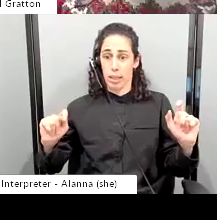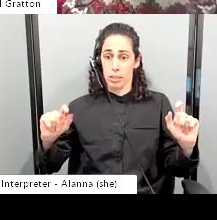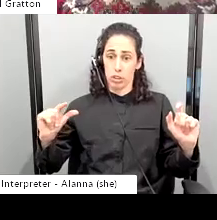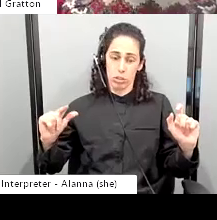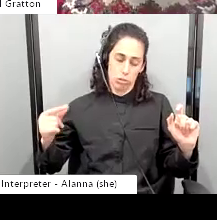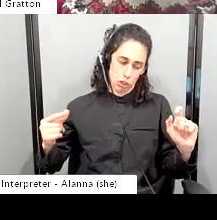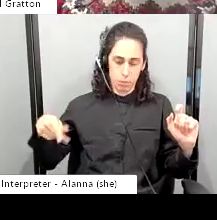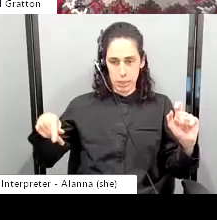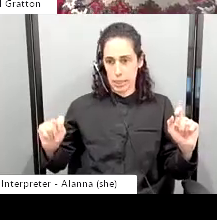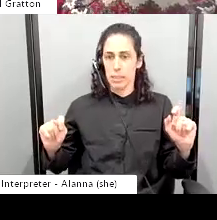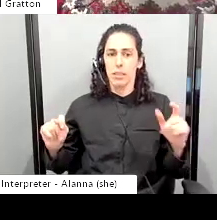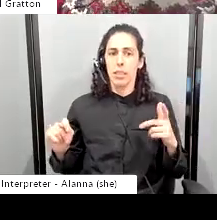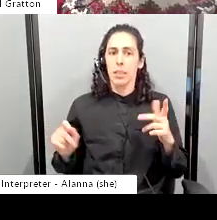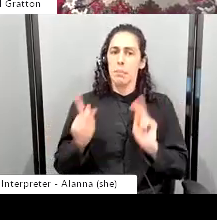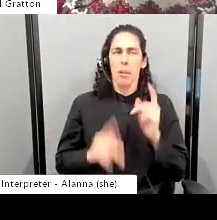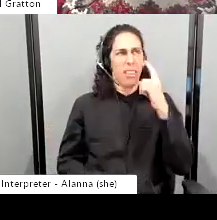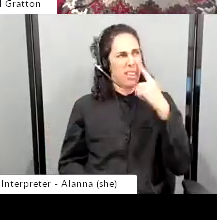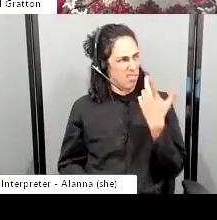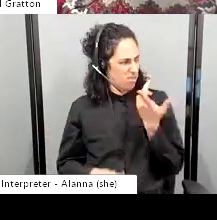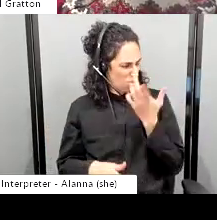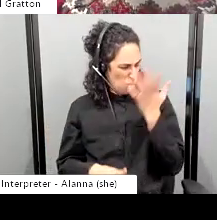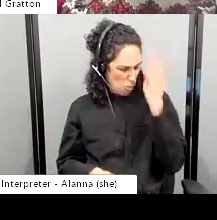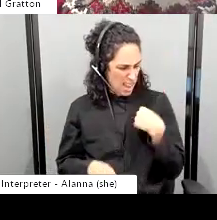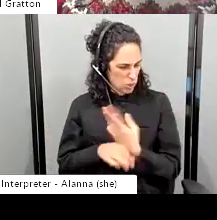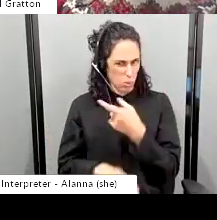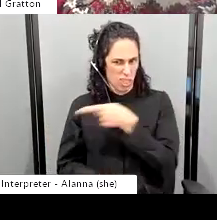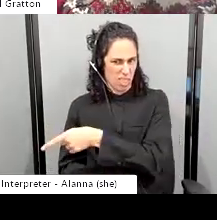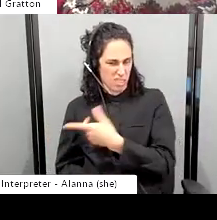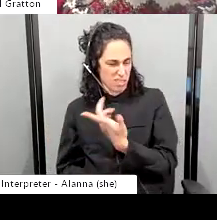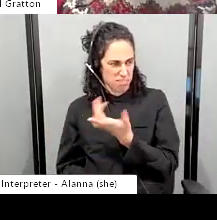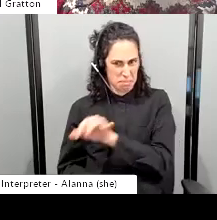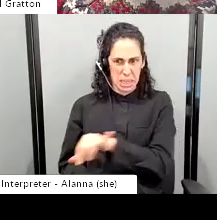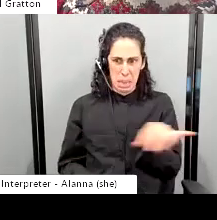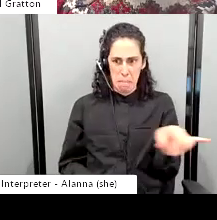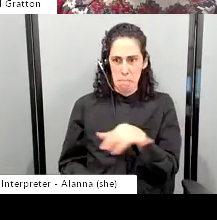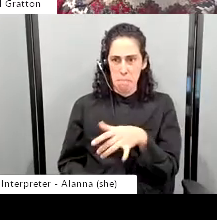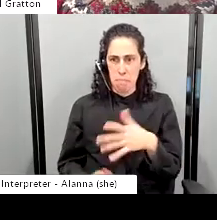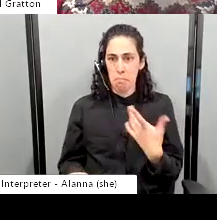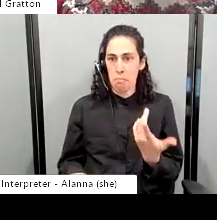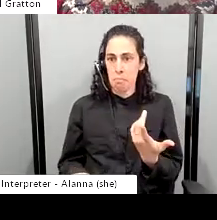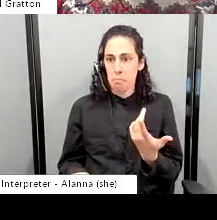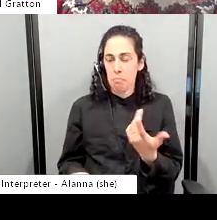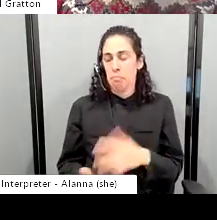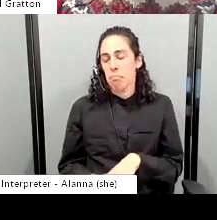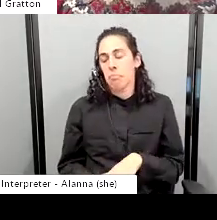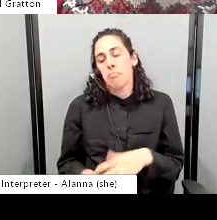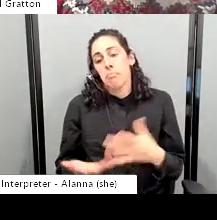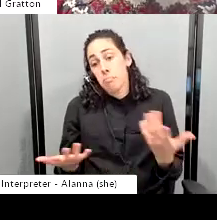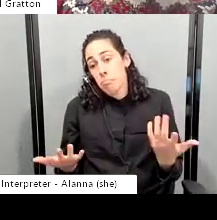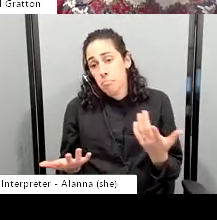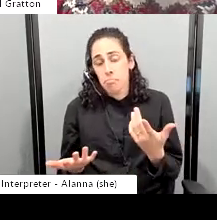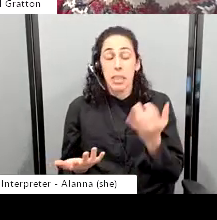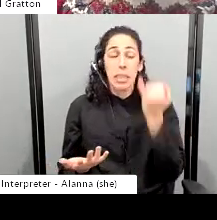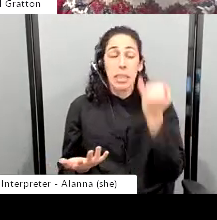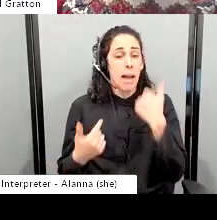similar to Google. If I wanted to know, top 5 sites in Italy, I might go to ChatGPT or I might go to Google